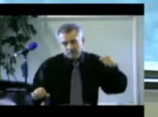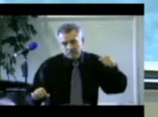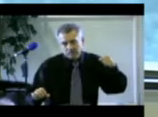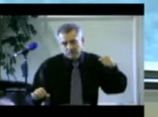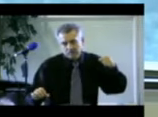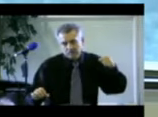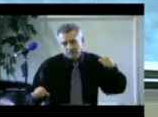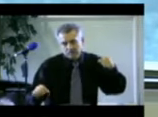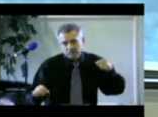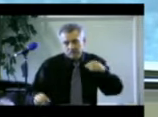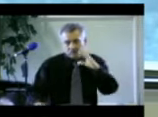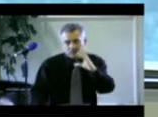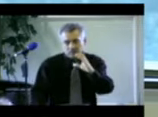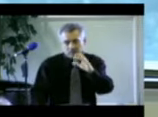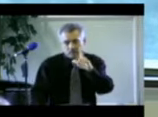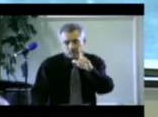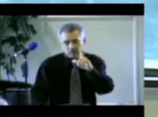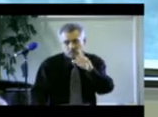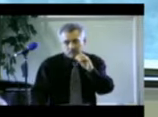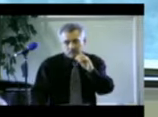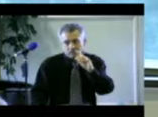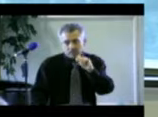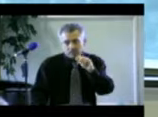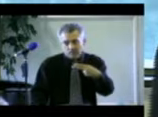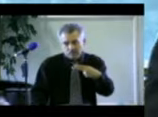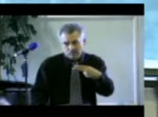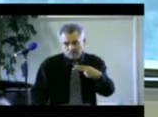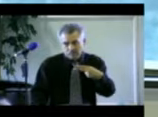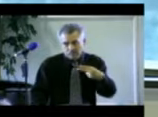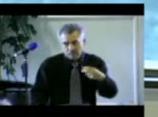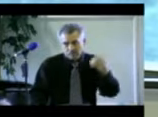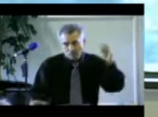washcloth. My son of 4 years old at that time